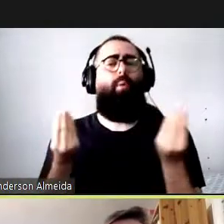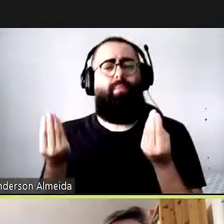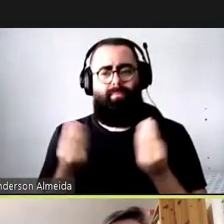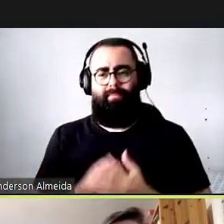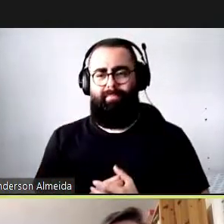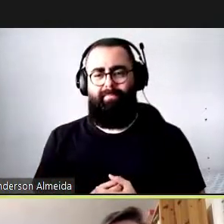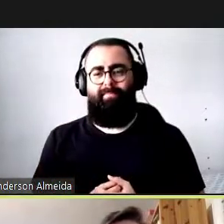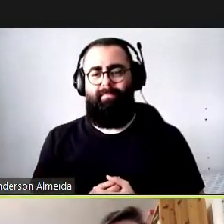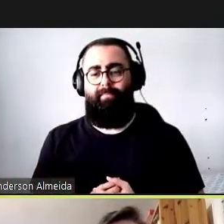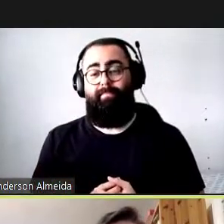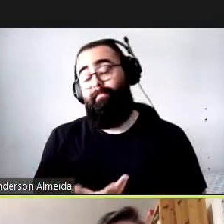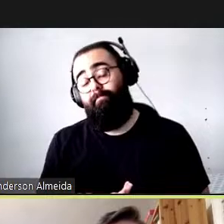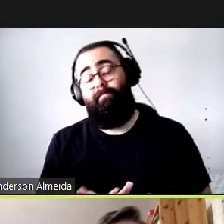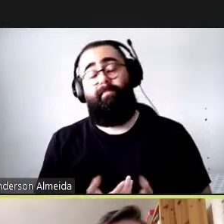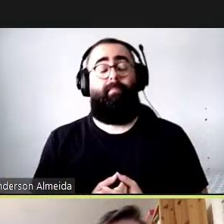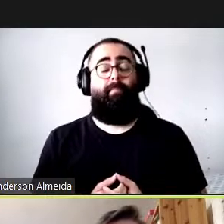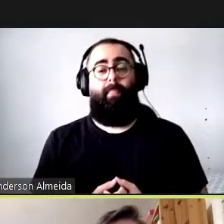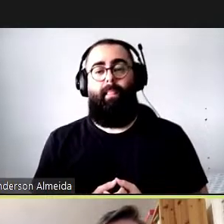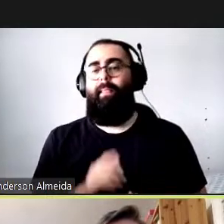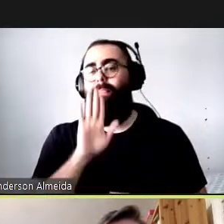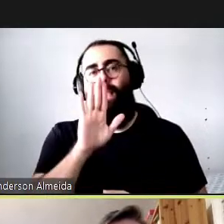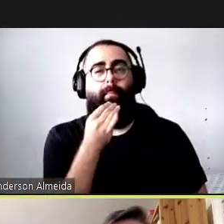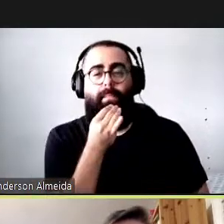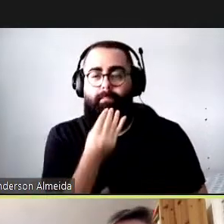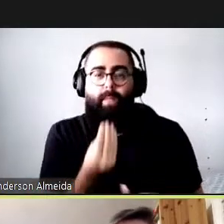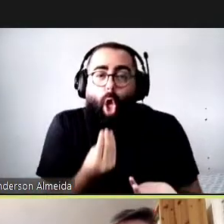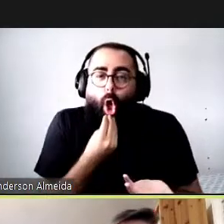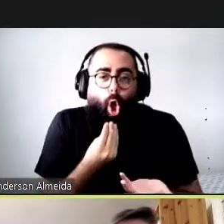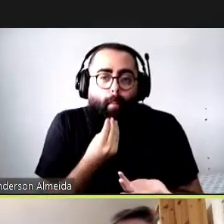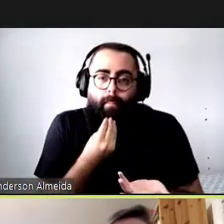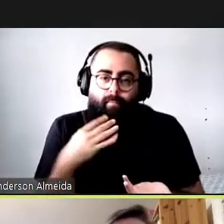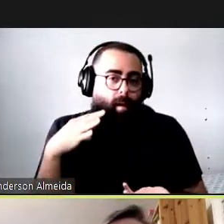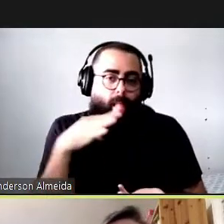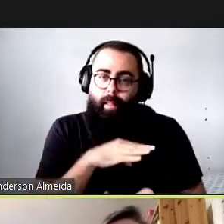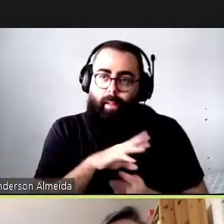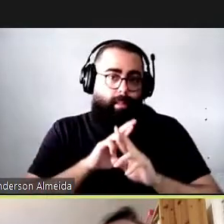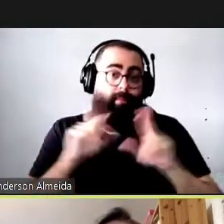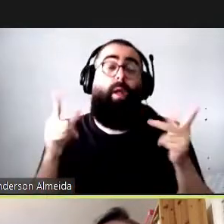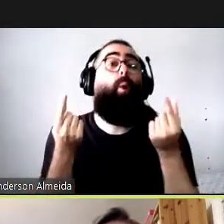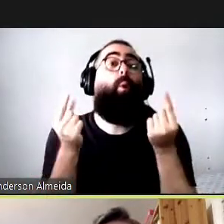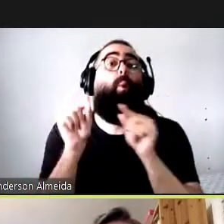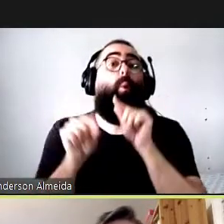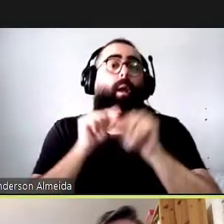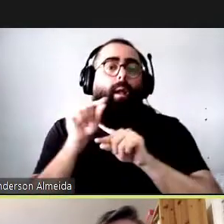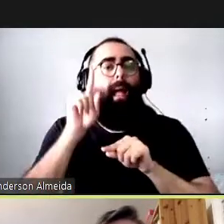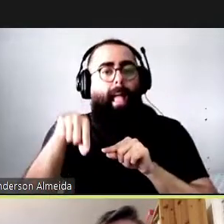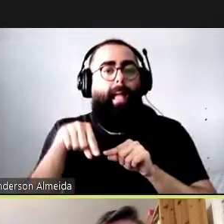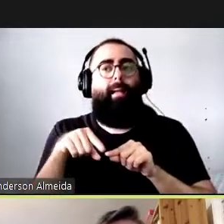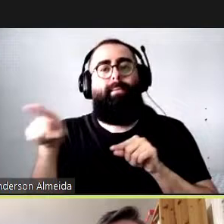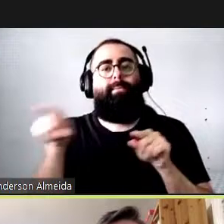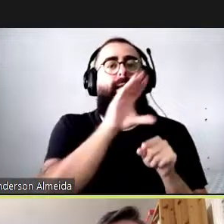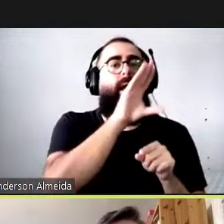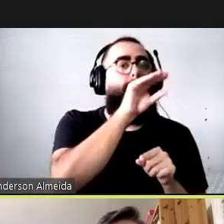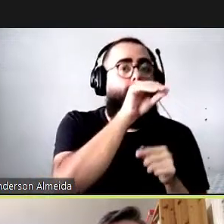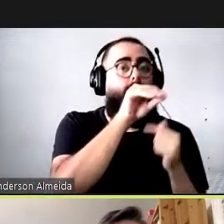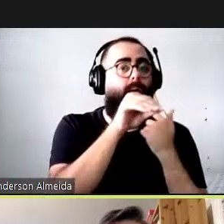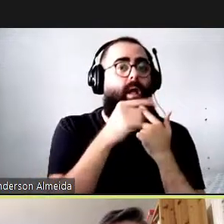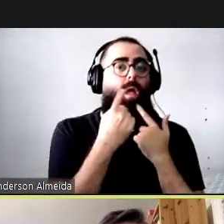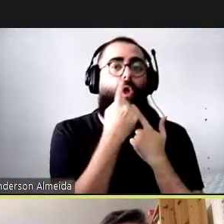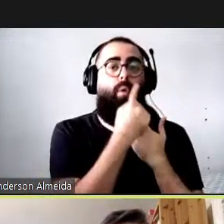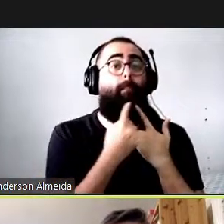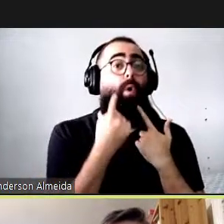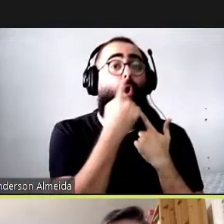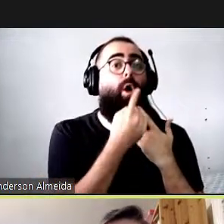So perhaps the most obvious difference is that sign and speech use different articulators.